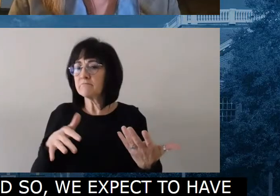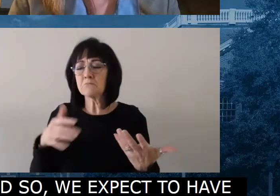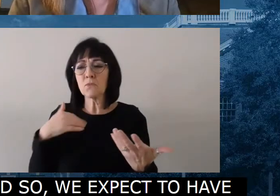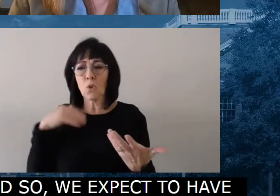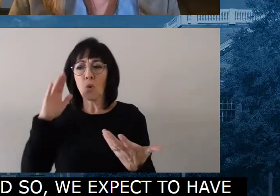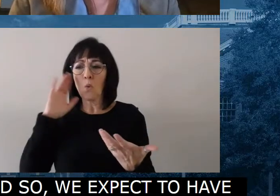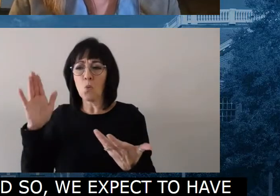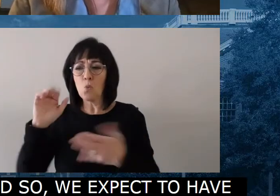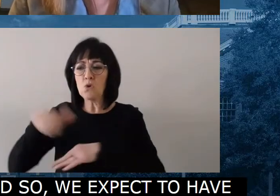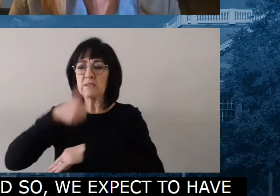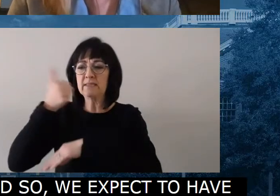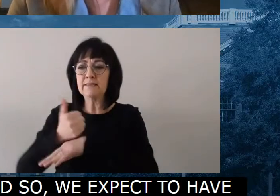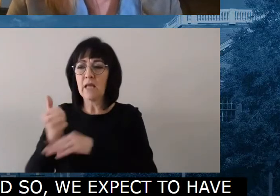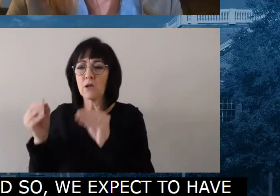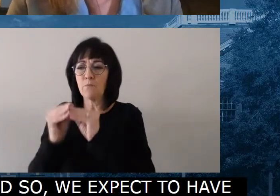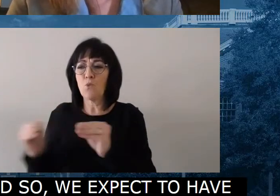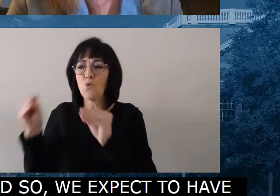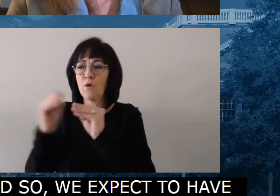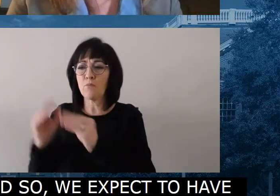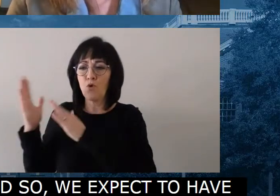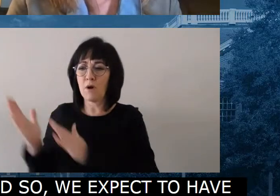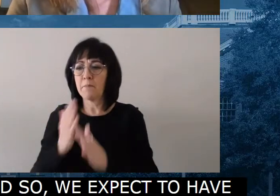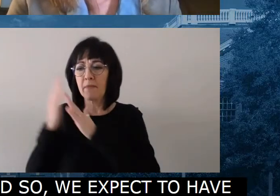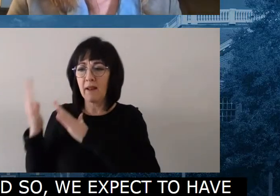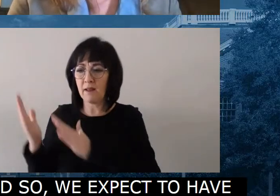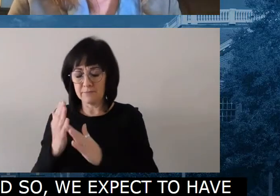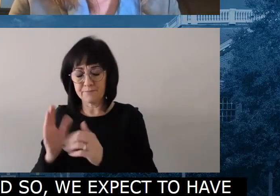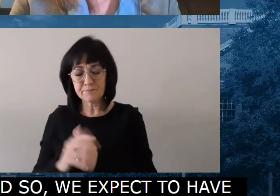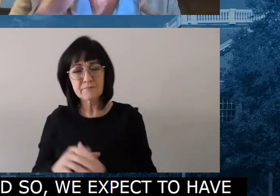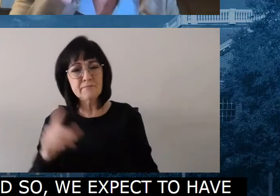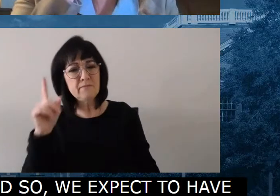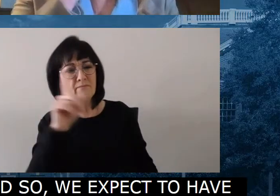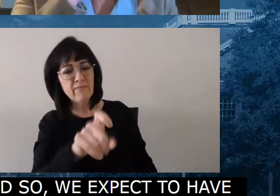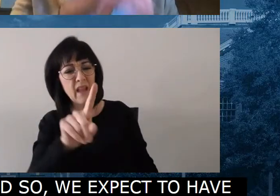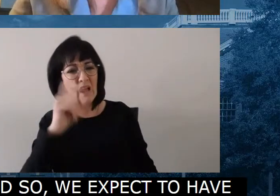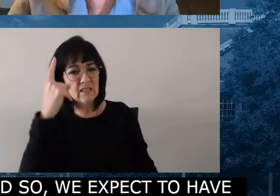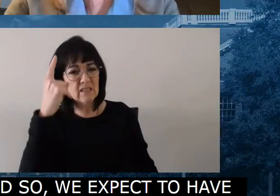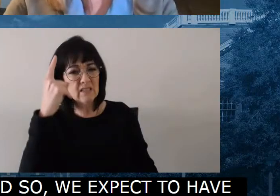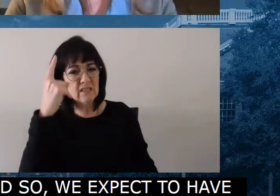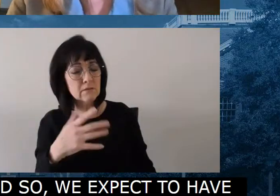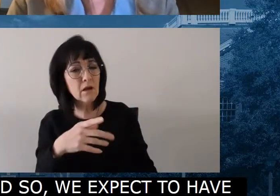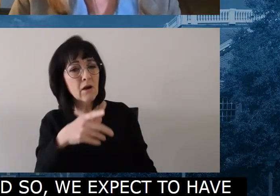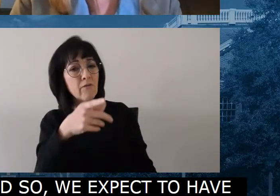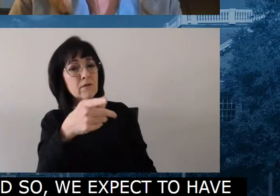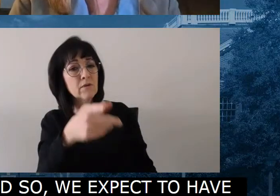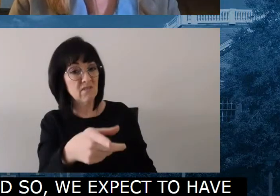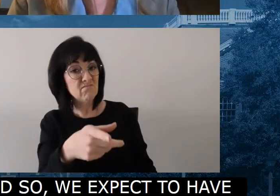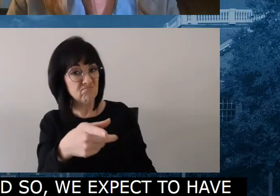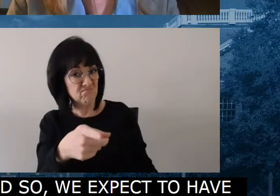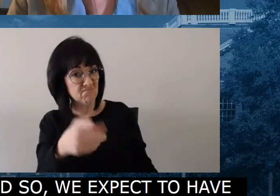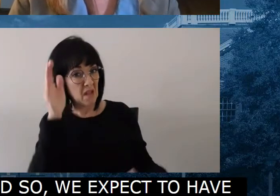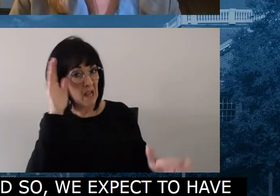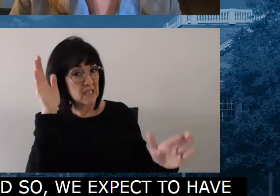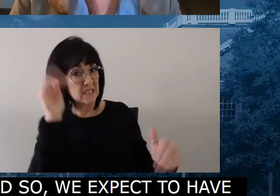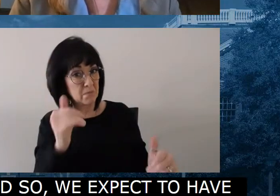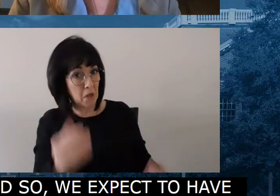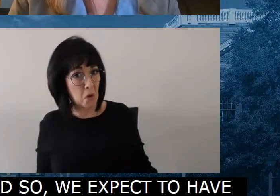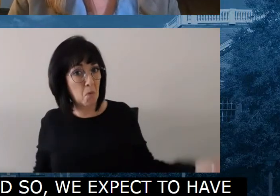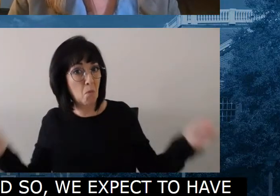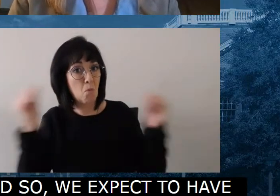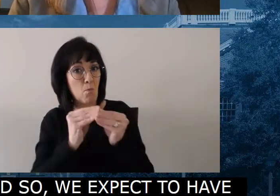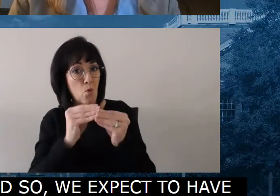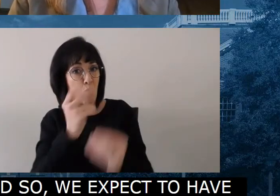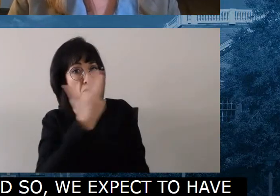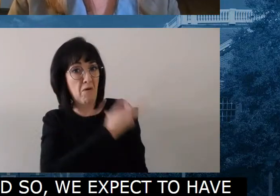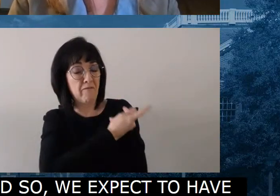And then, Governor, you make it sound like the vaccine supply coming in is going to increase quite a bit. I'm curious how that